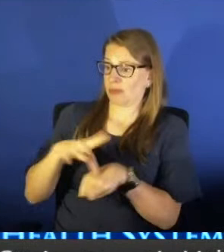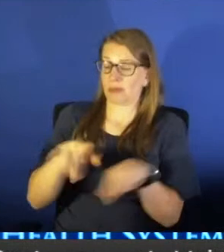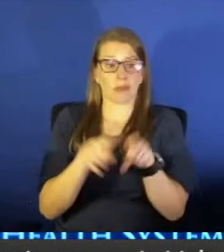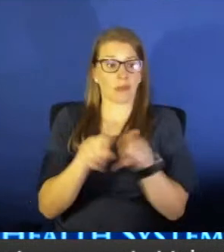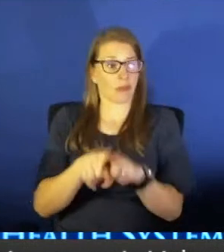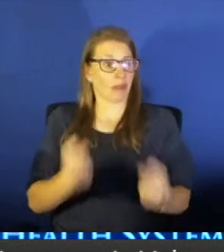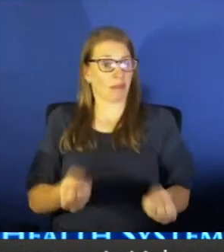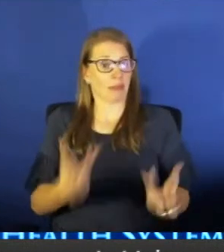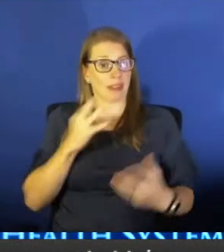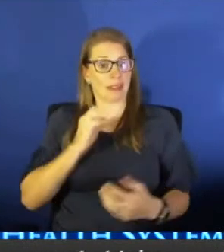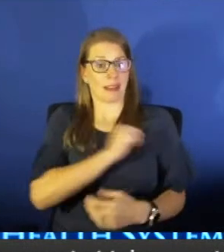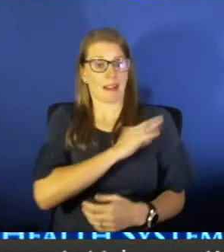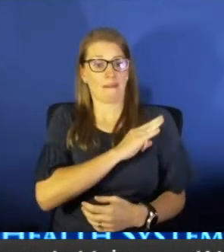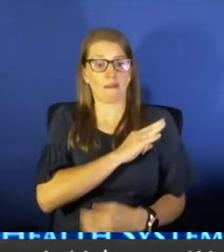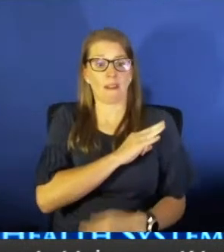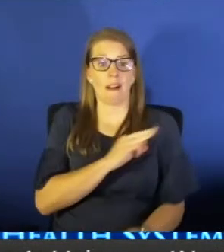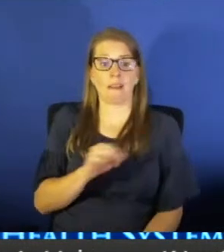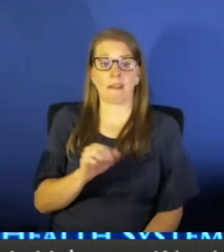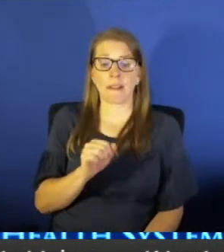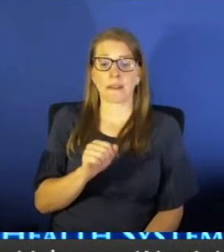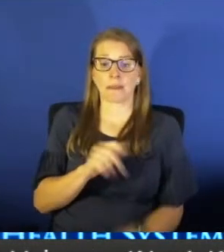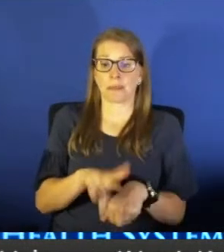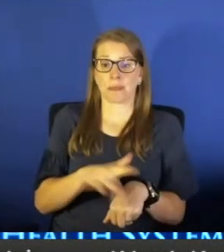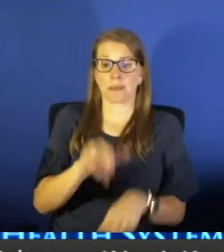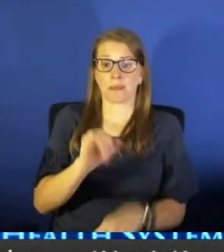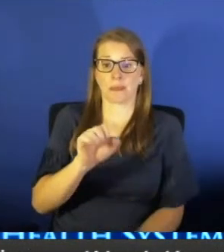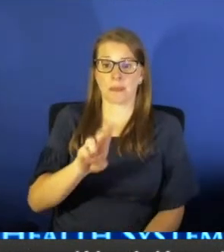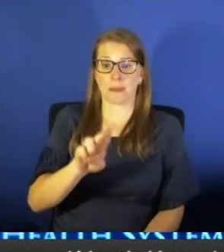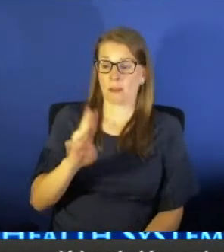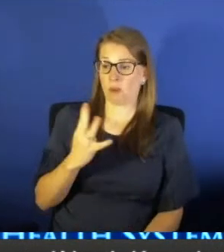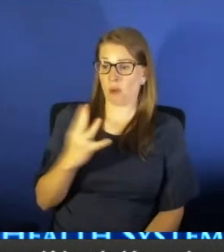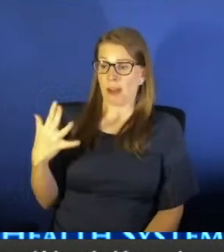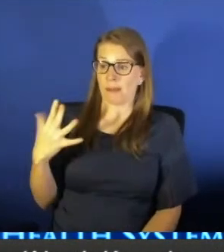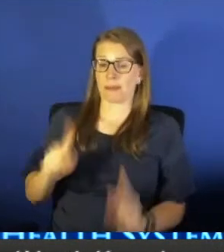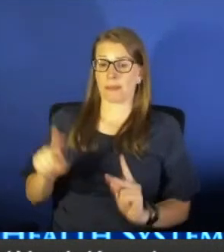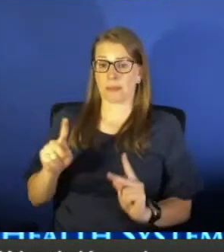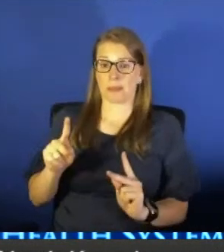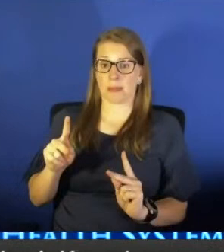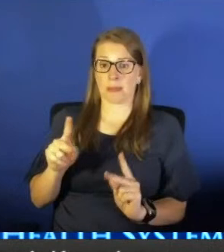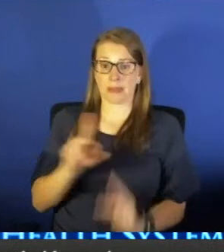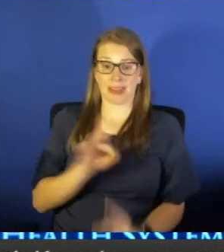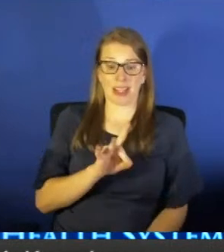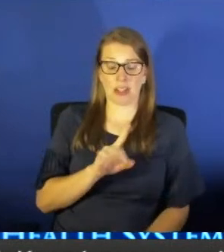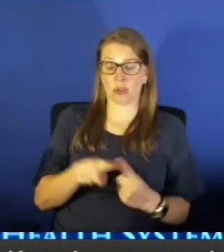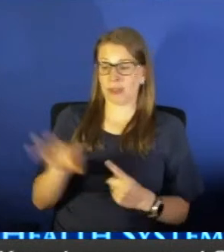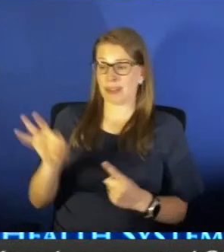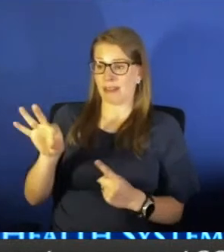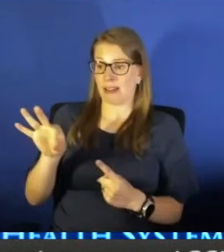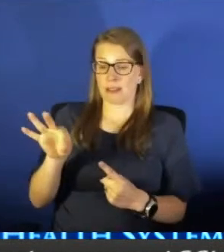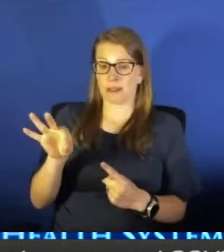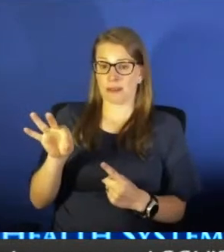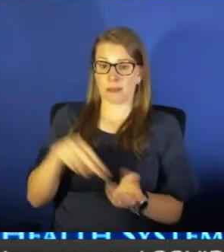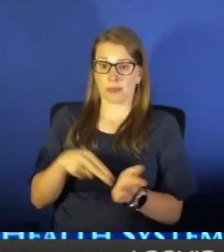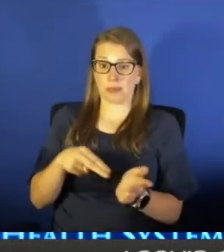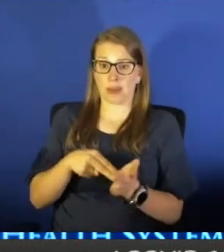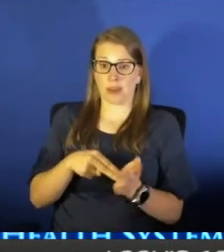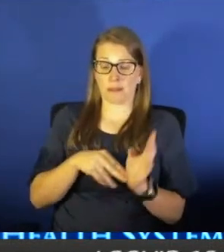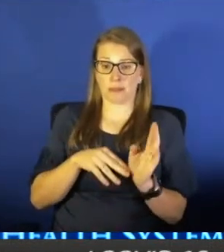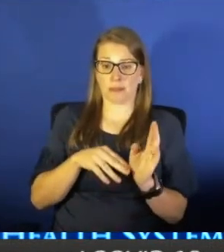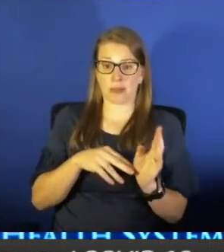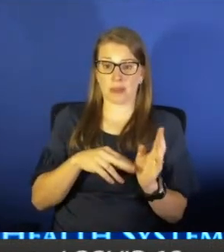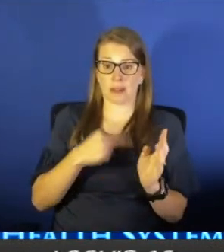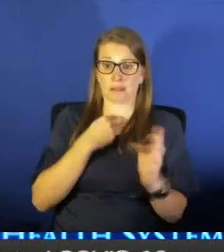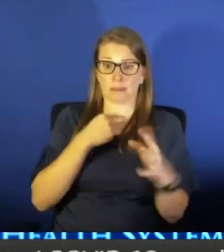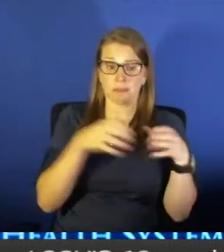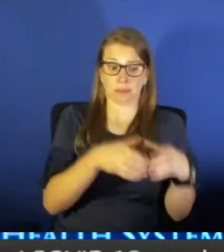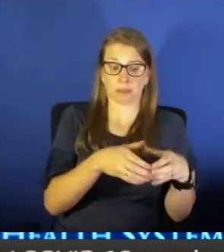ICU. We had 4 or 5 at a time in there, and that means 8 to 10 nurses occupied just with the COVID patients, not taking care of